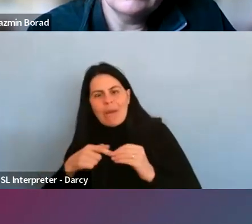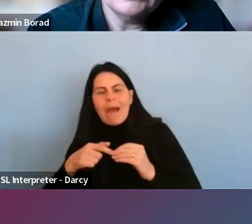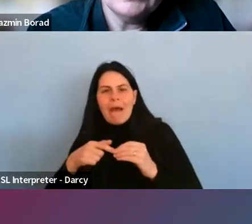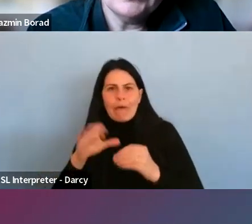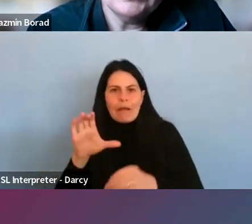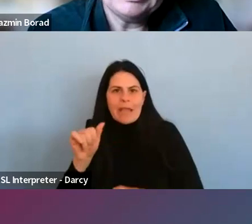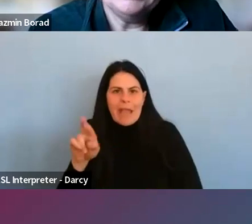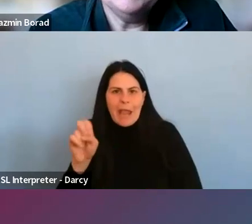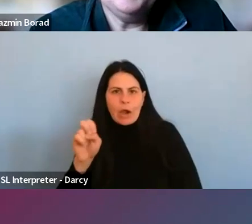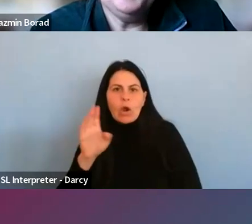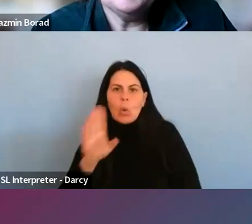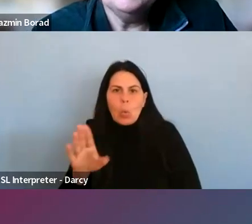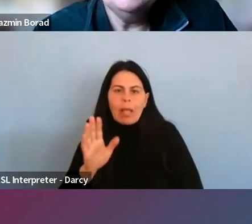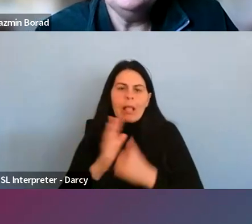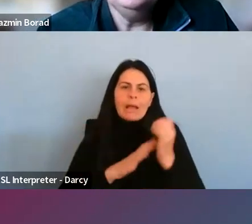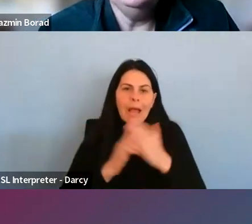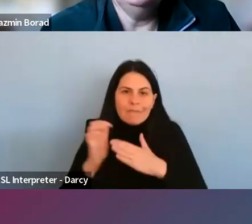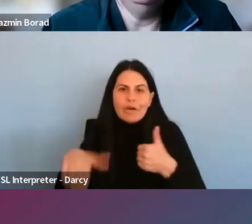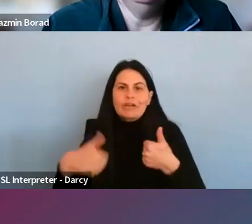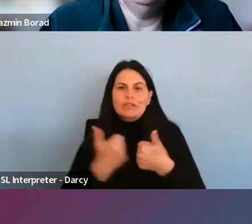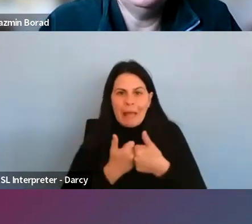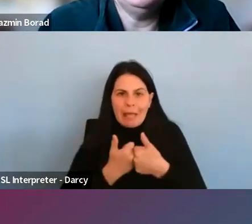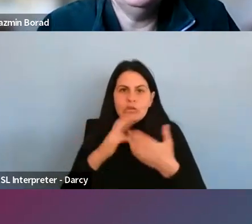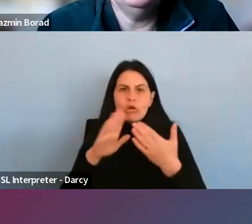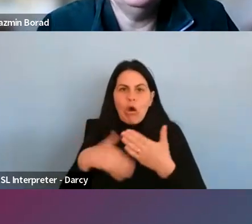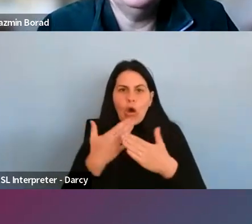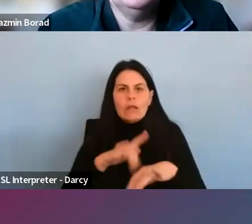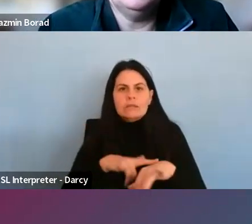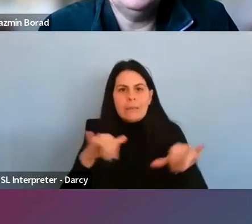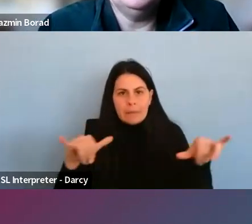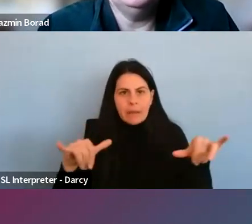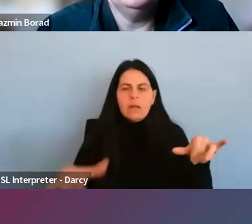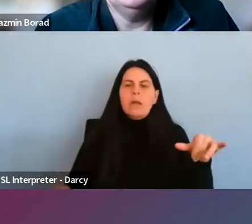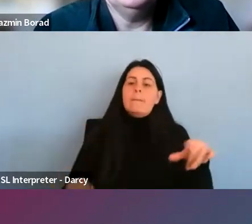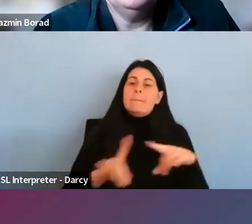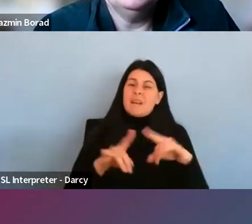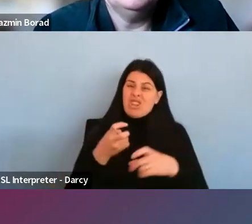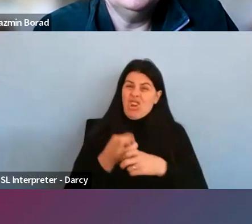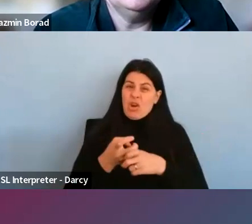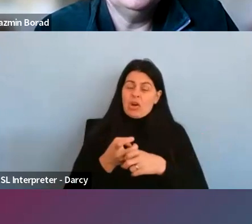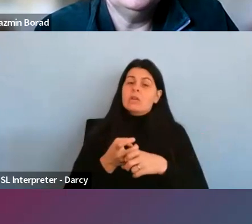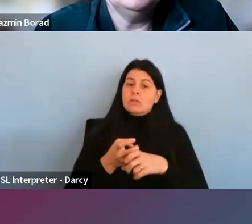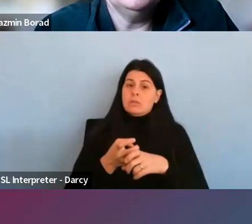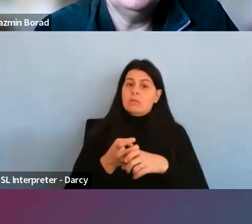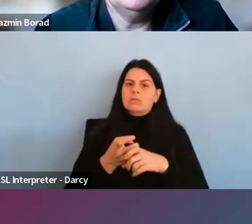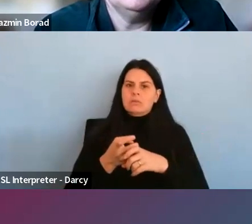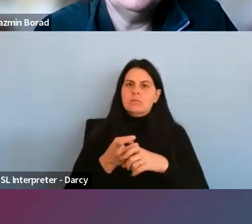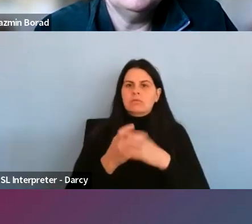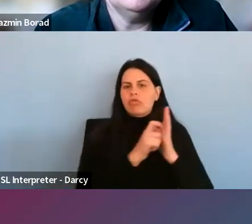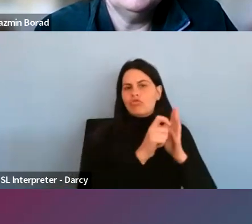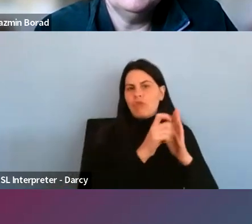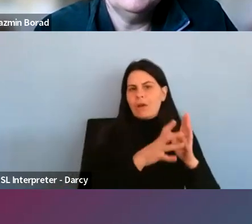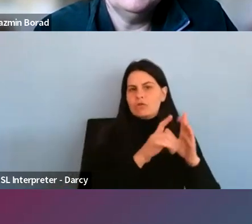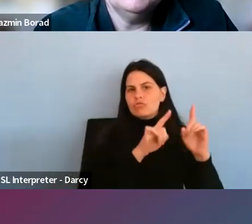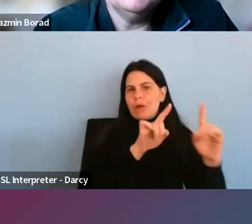all at the same time. But the trick is really sort of leading with your own authentic, for writers to come in and maybe not pitch the